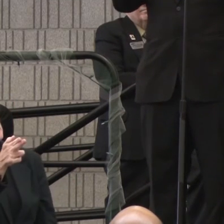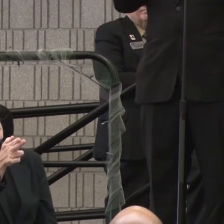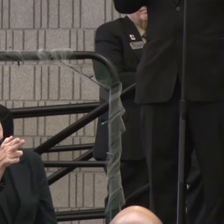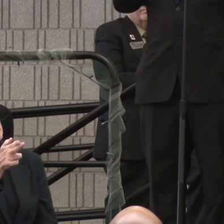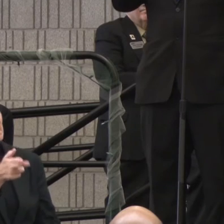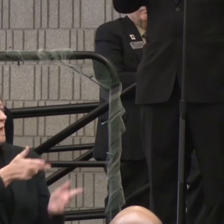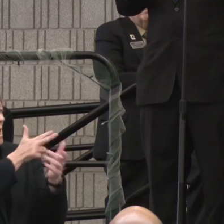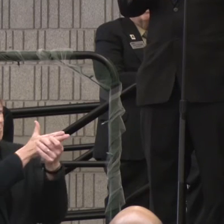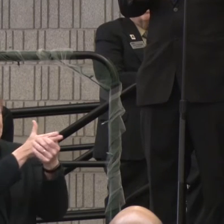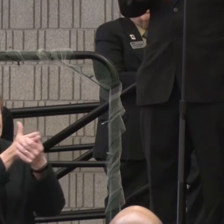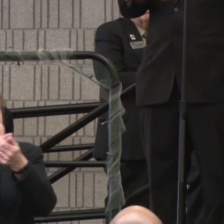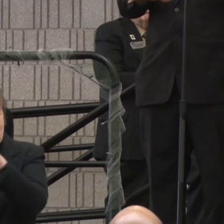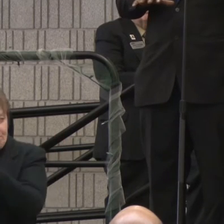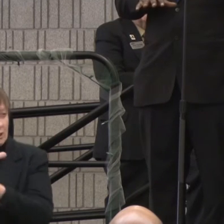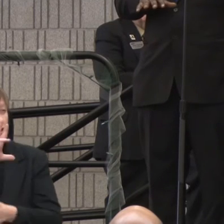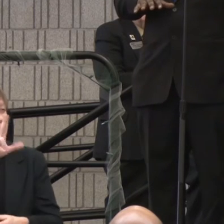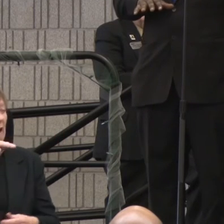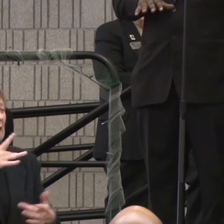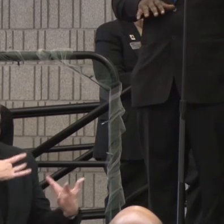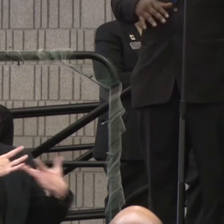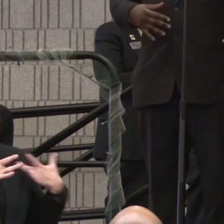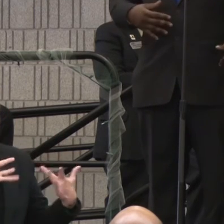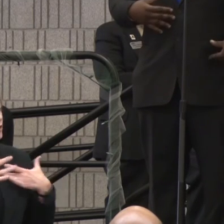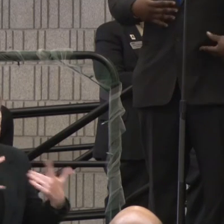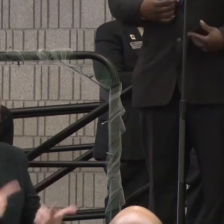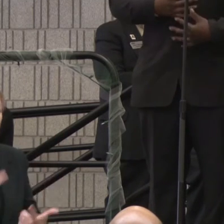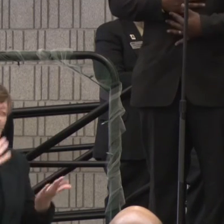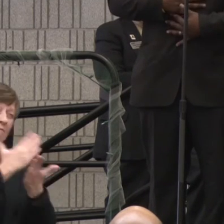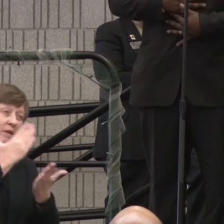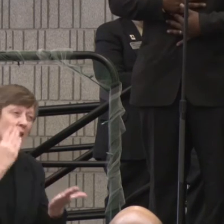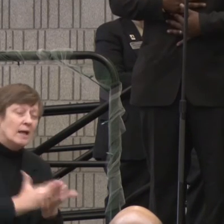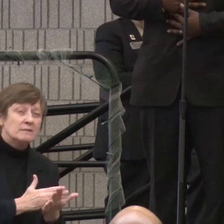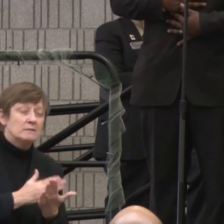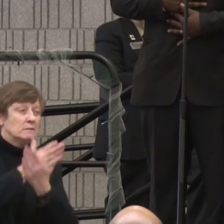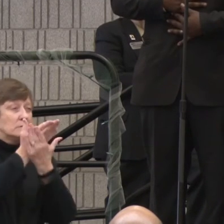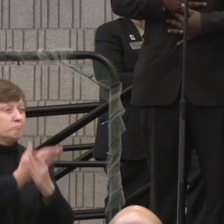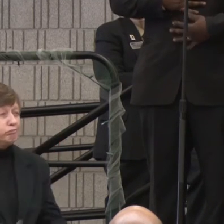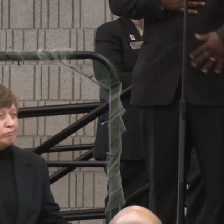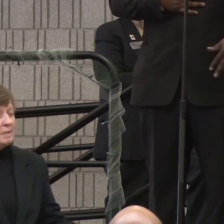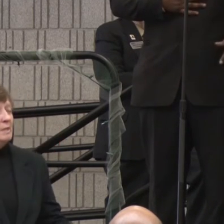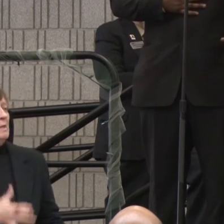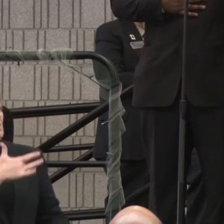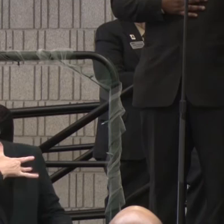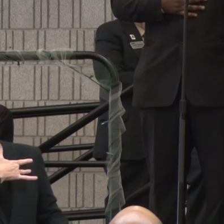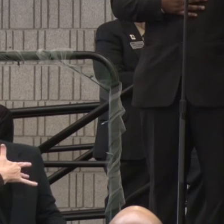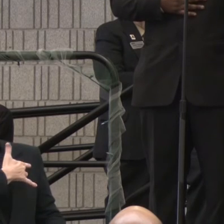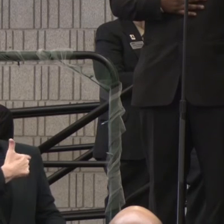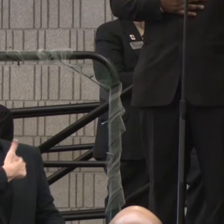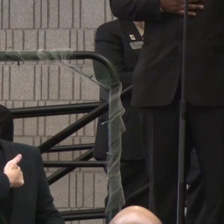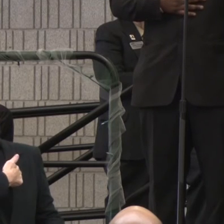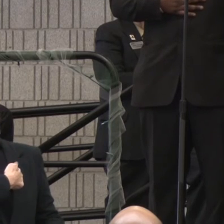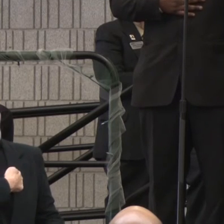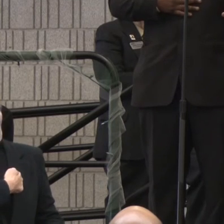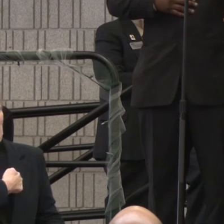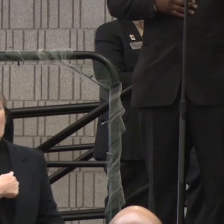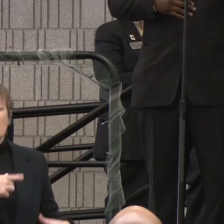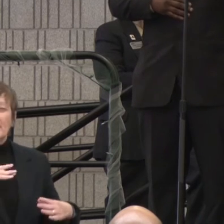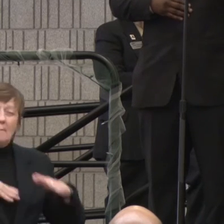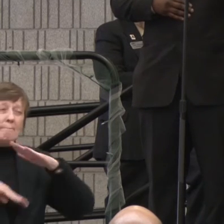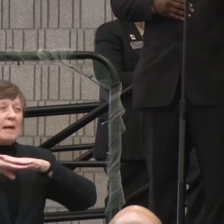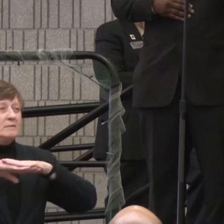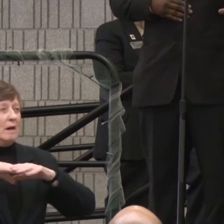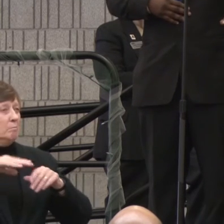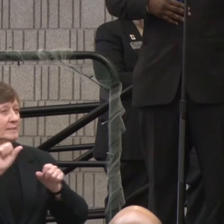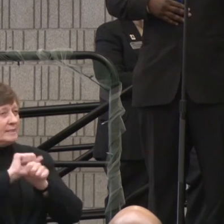slugs hit kids cracking sternums. Depositing life lessons right into the right ventricle. Releasing the anger pent up inside the